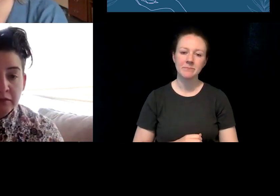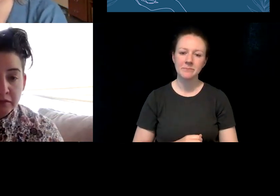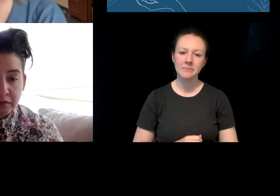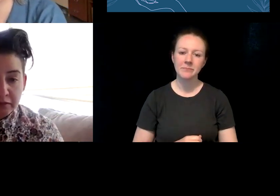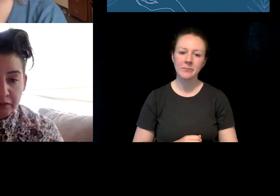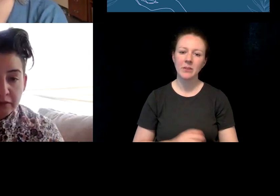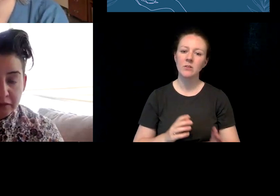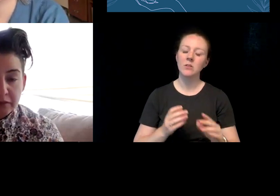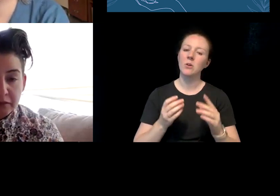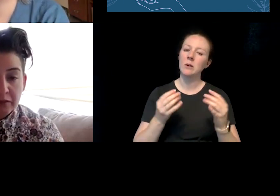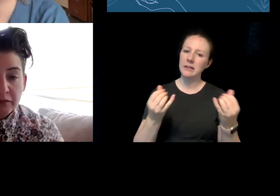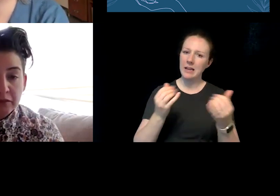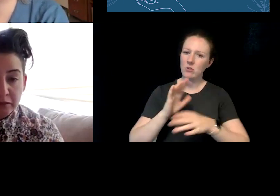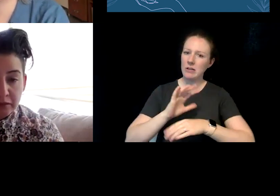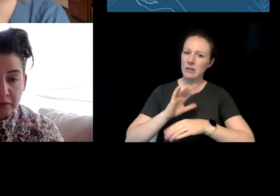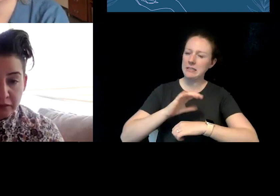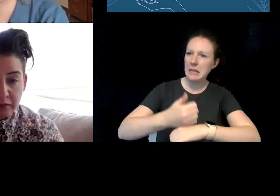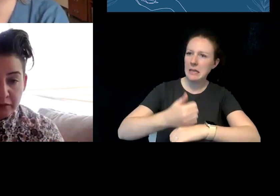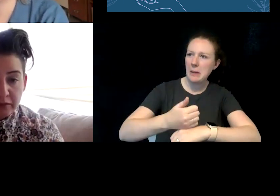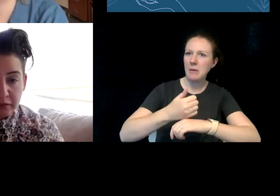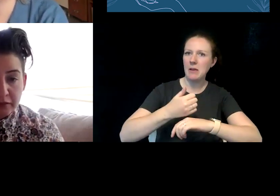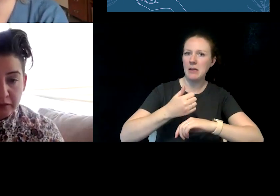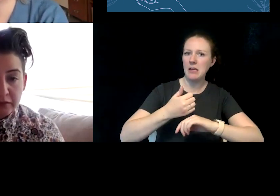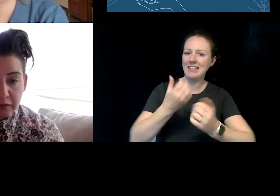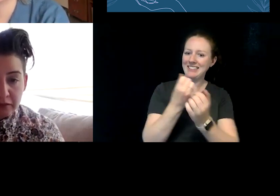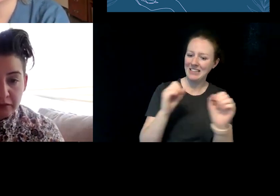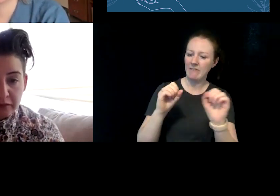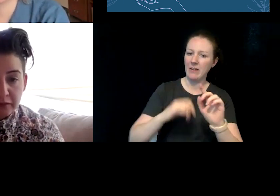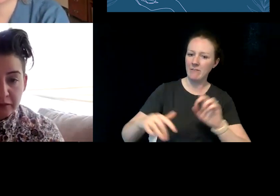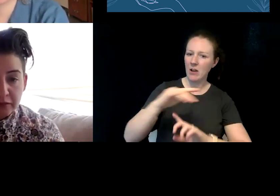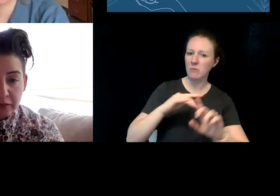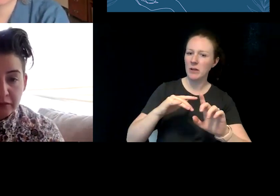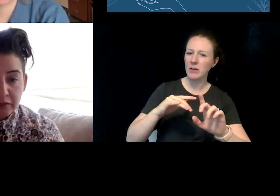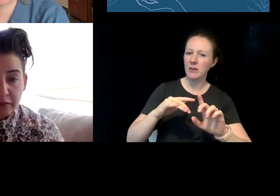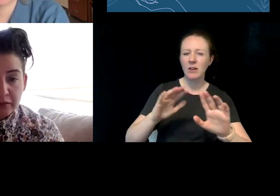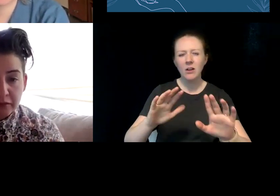setting those things up. It's relationships, right? Like